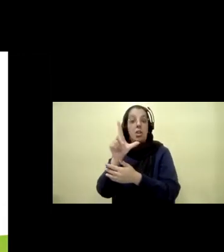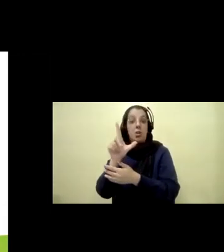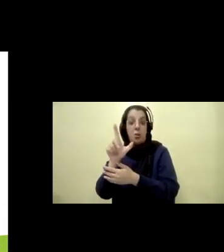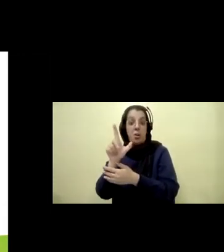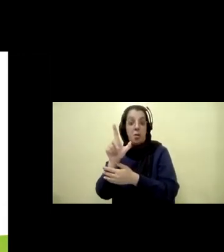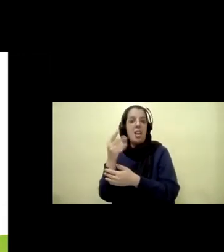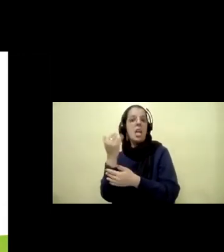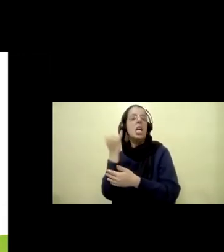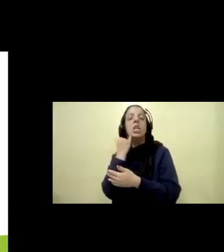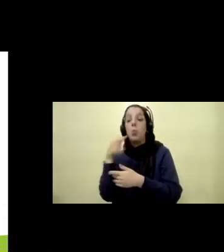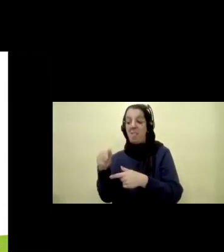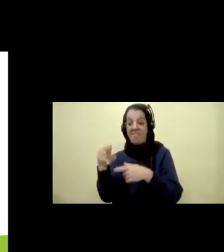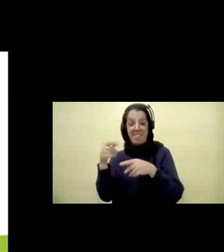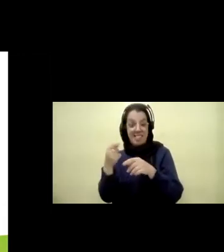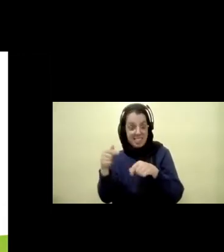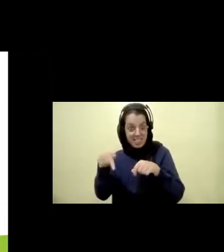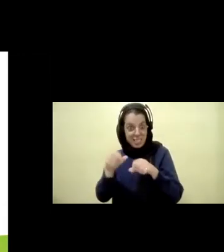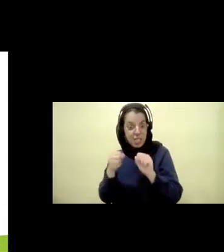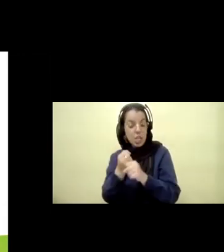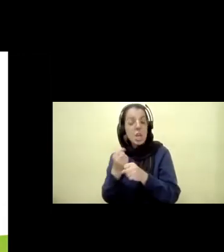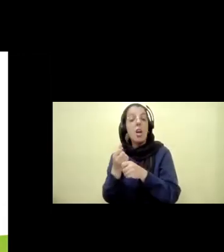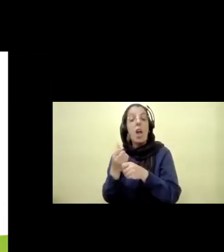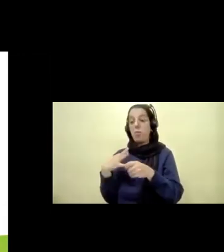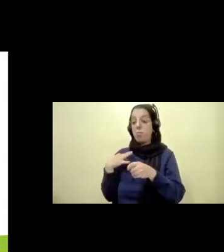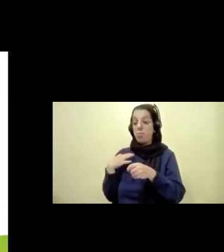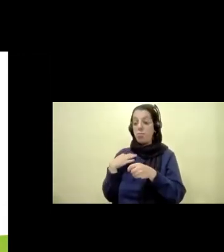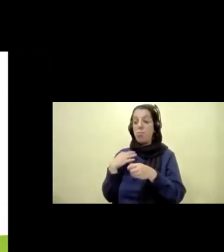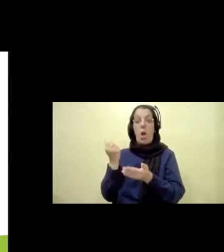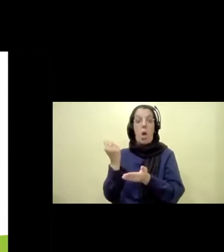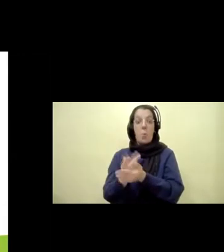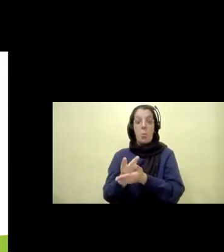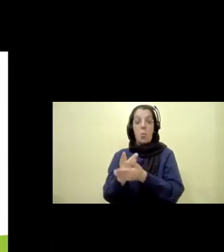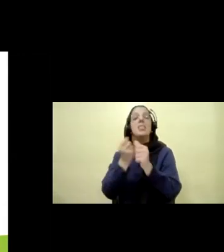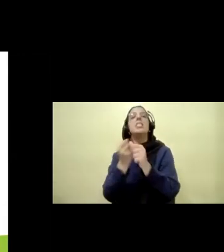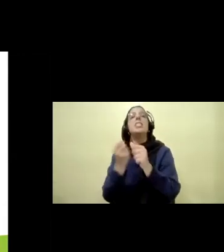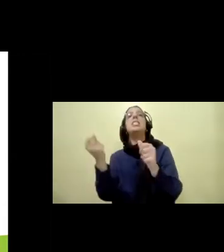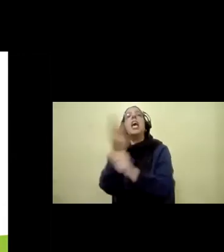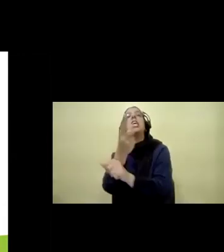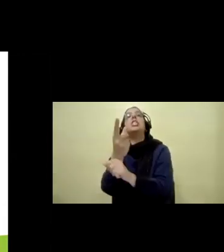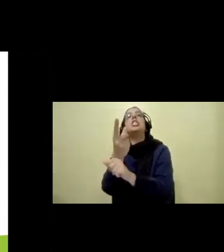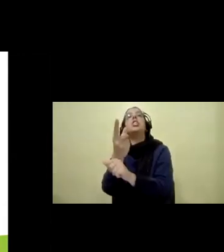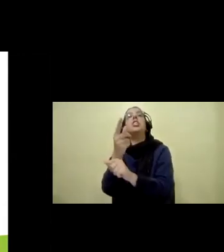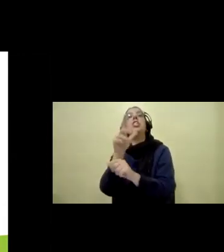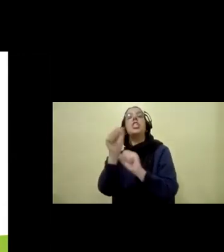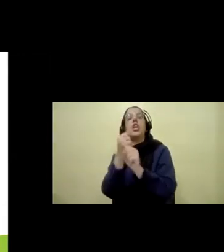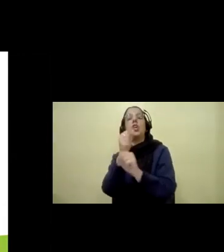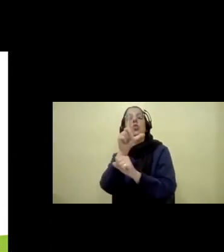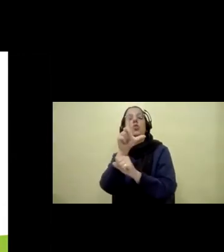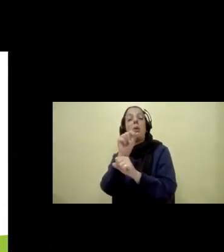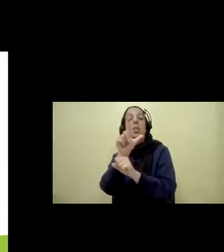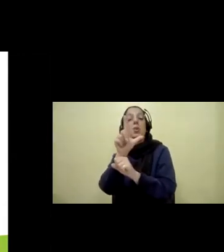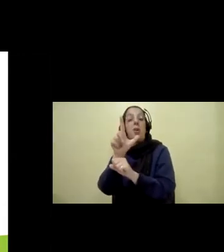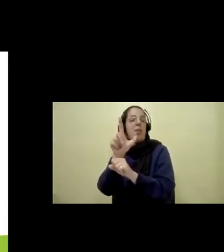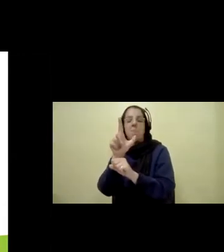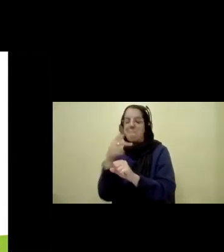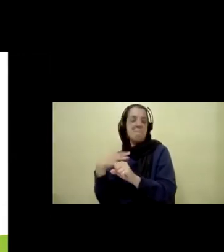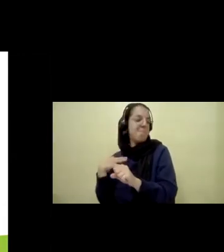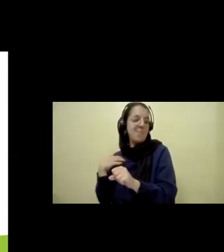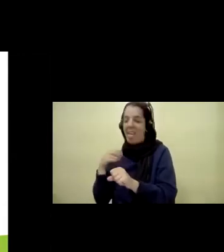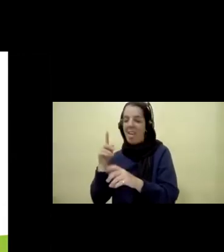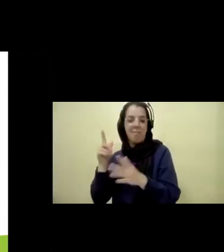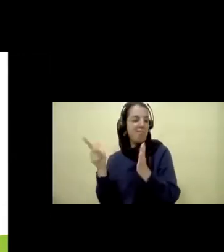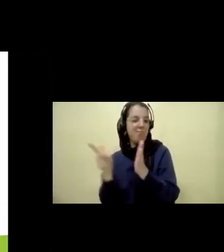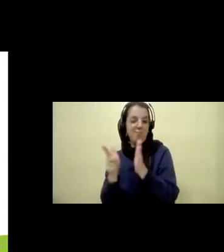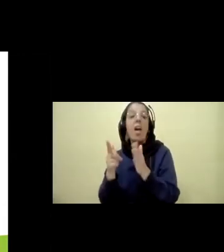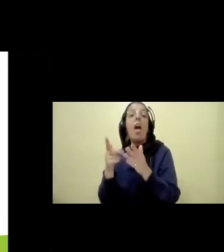be eligible to apply for another strategic program grant in the year 2021 until this project